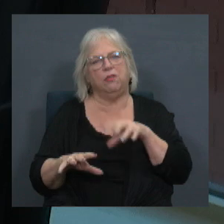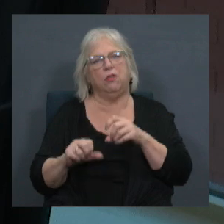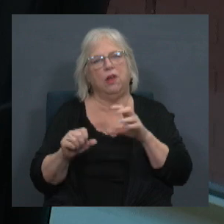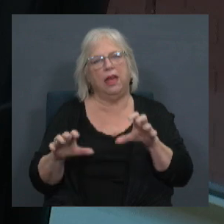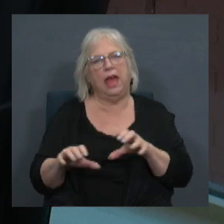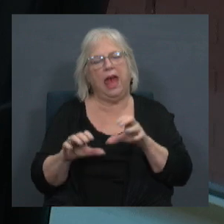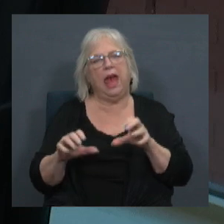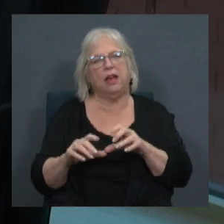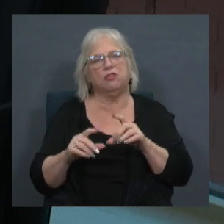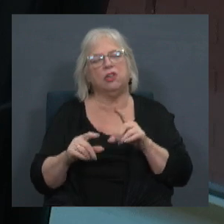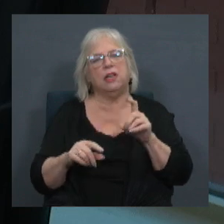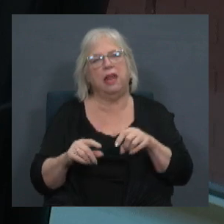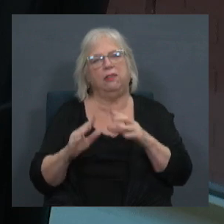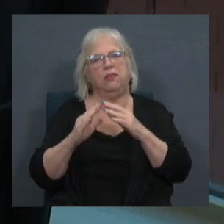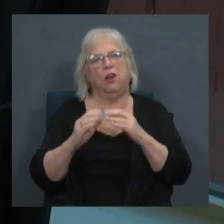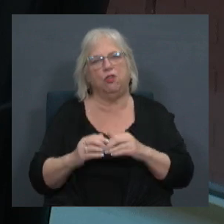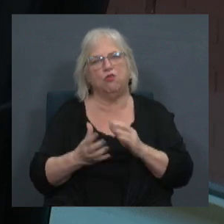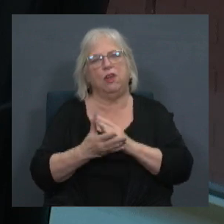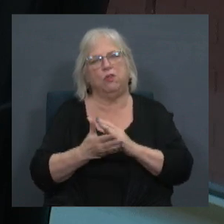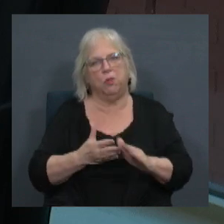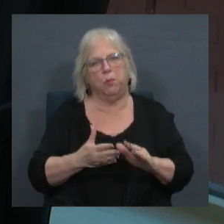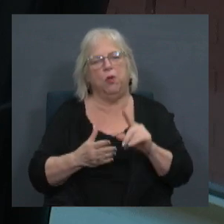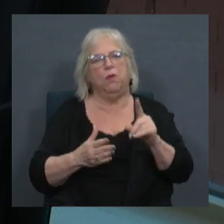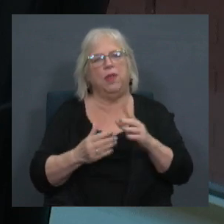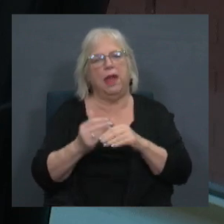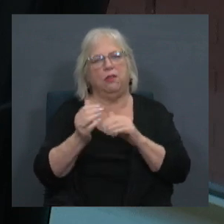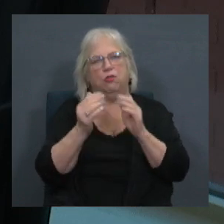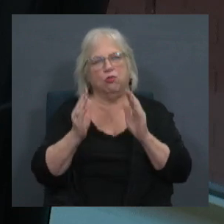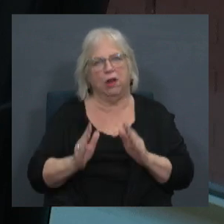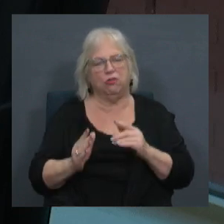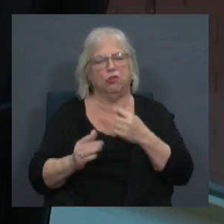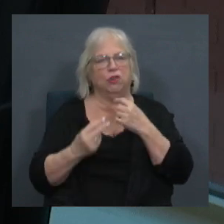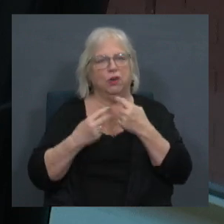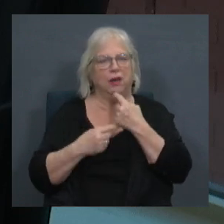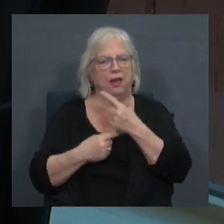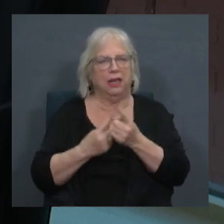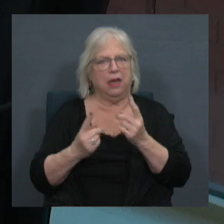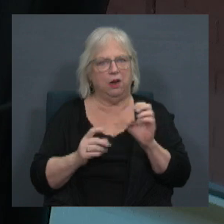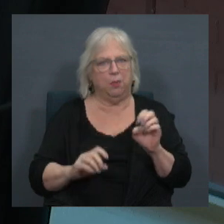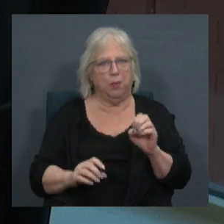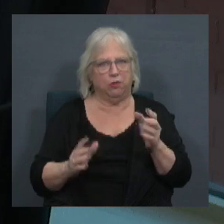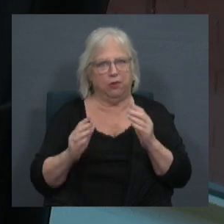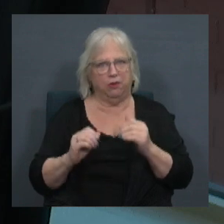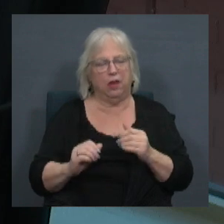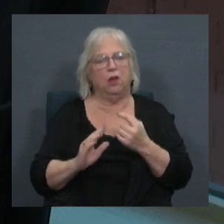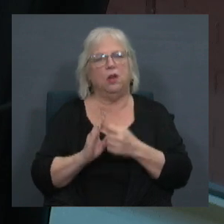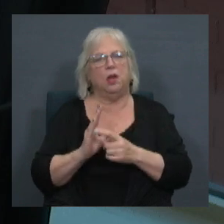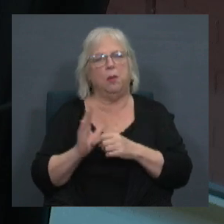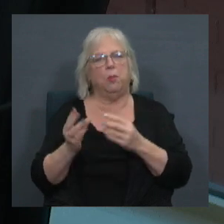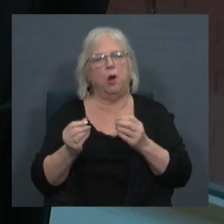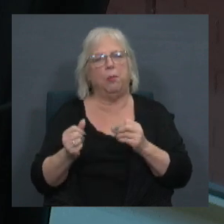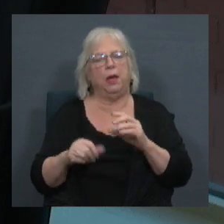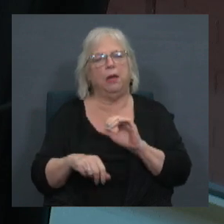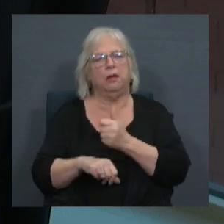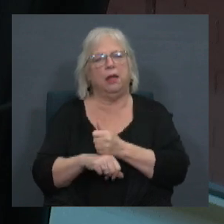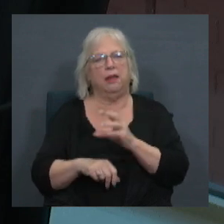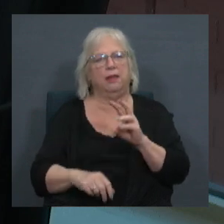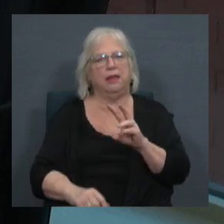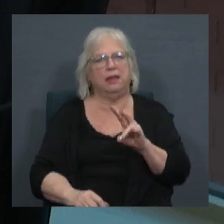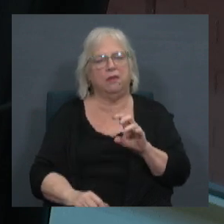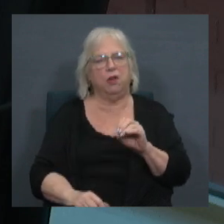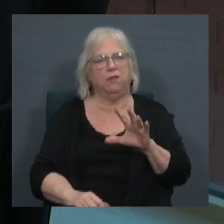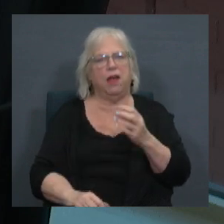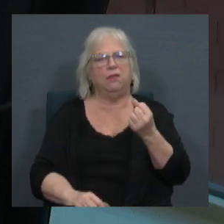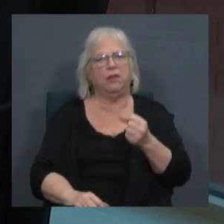action as is necessary to raise and remove said structure, to declare an emergency. An ordinance to condemn the property located at 6705